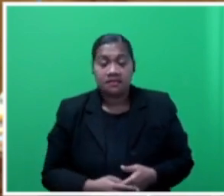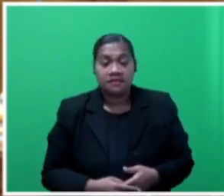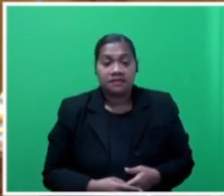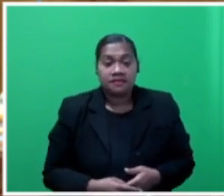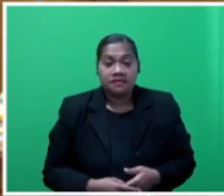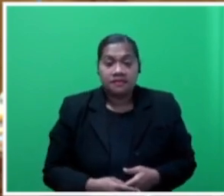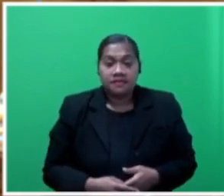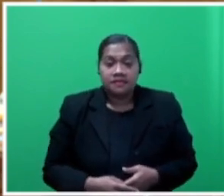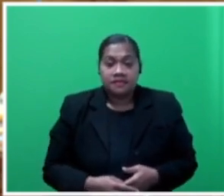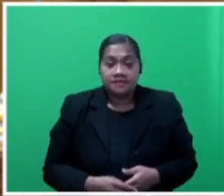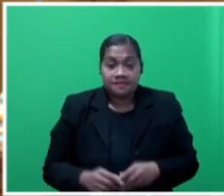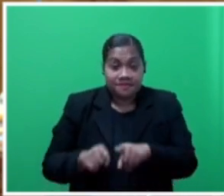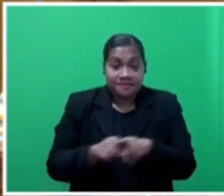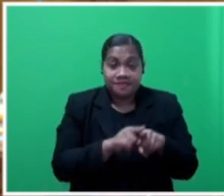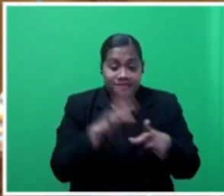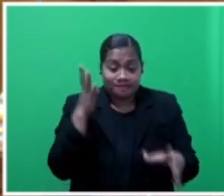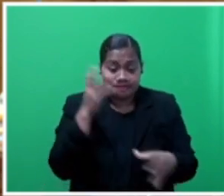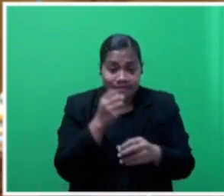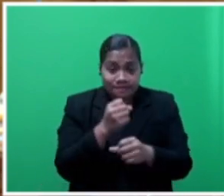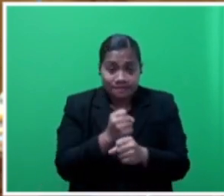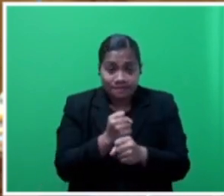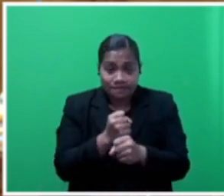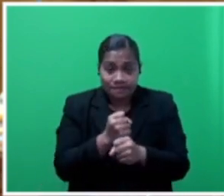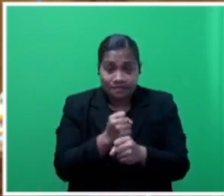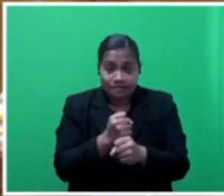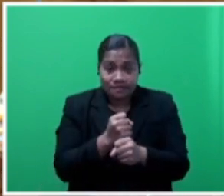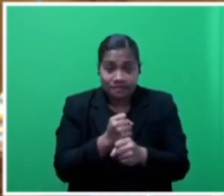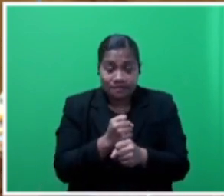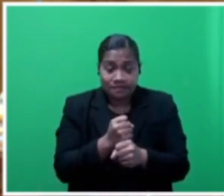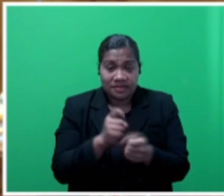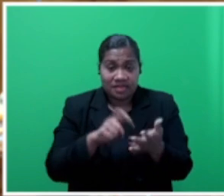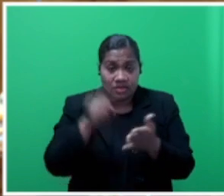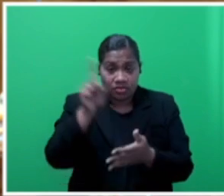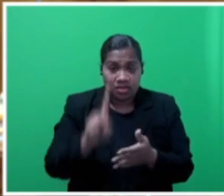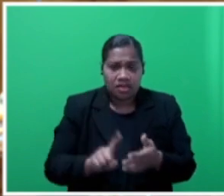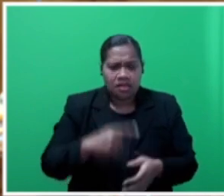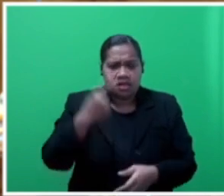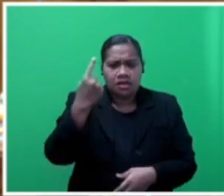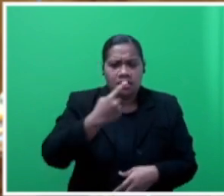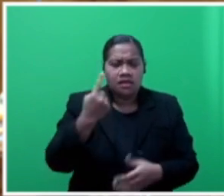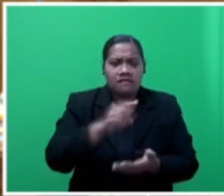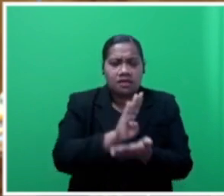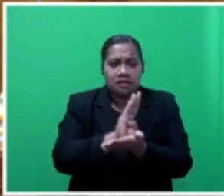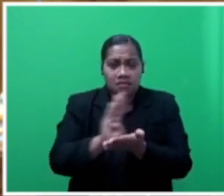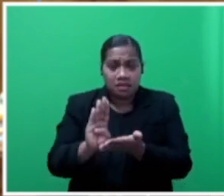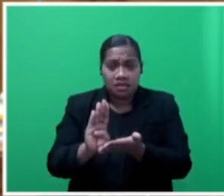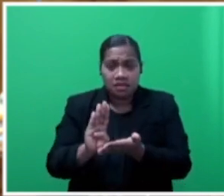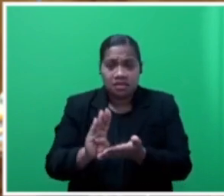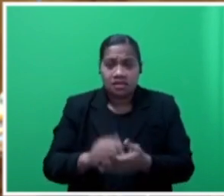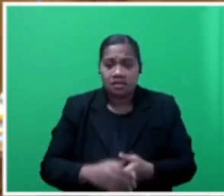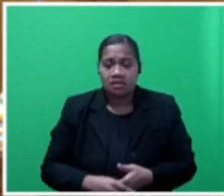This means that our national total exposure today is hovering around $11 billion.